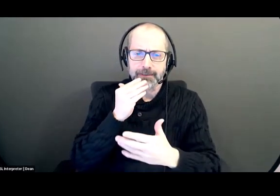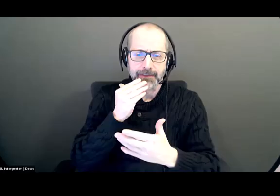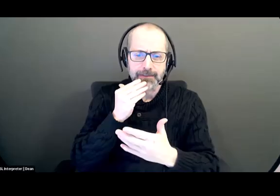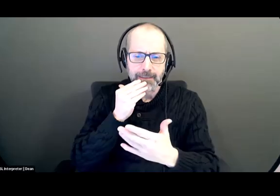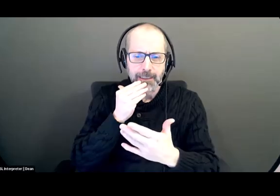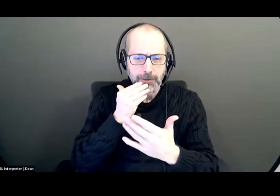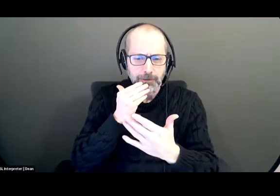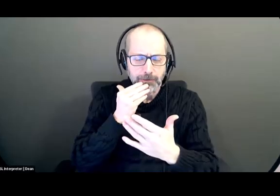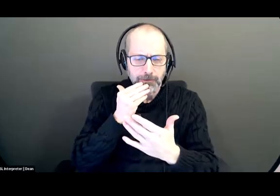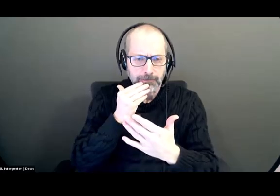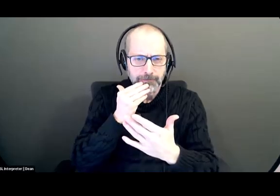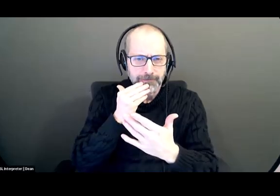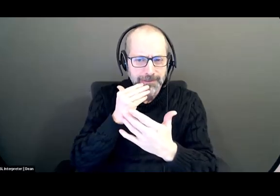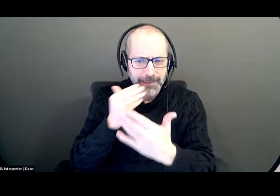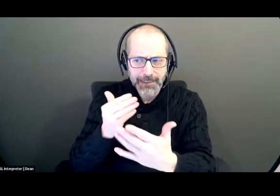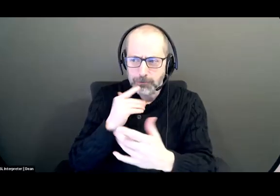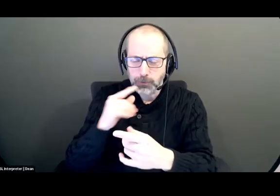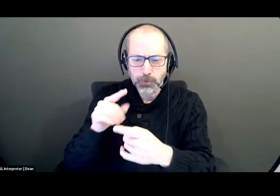just shared.